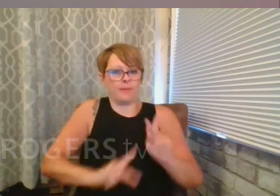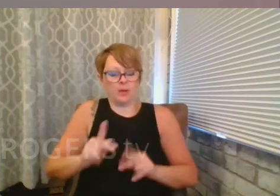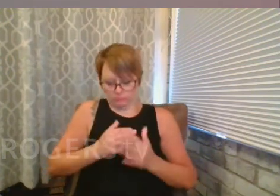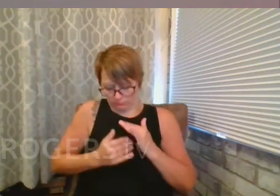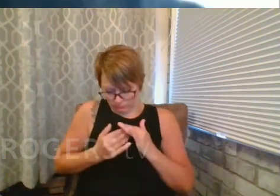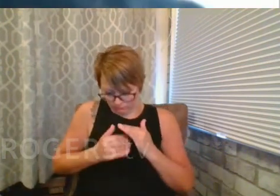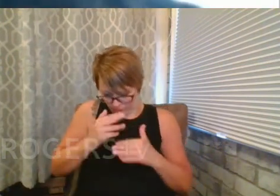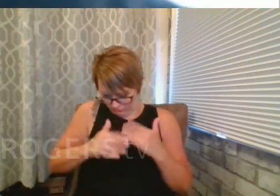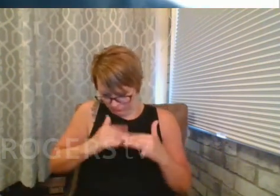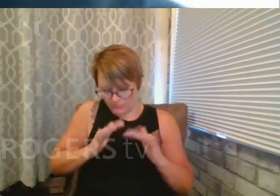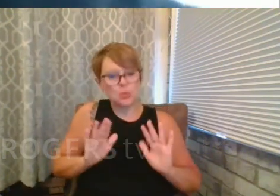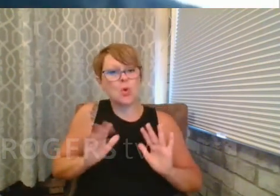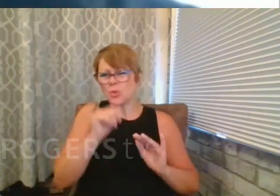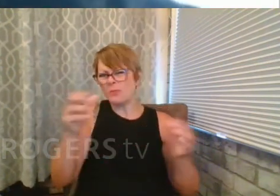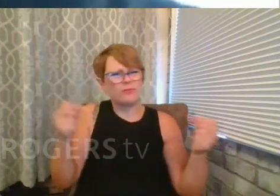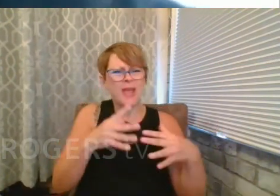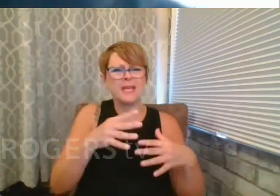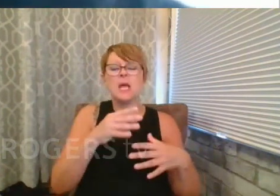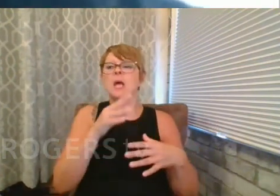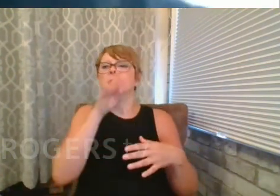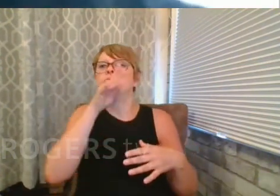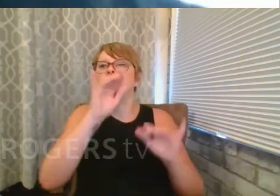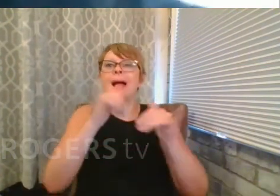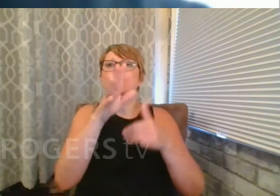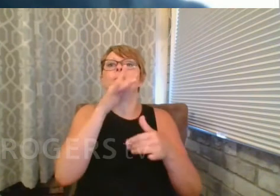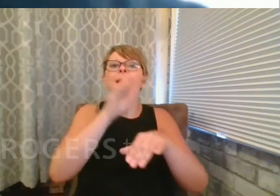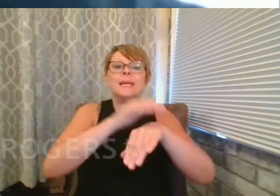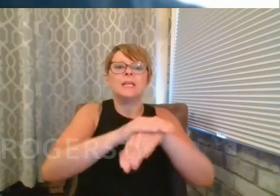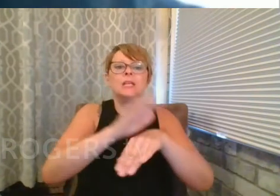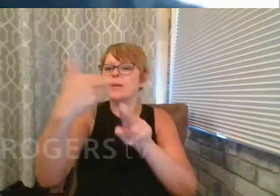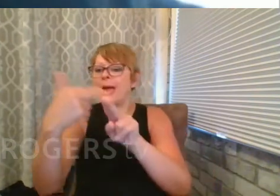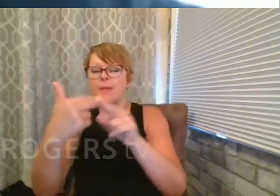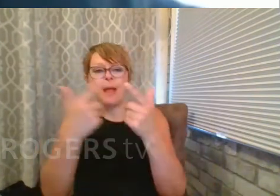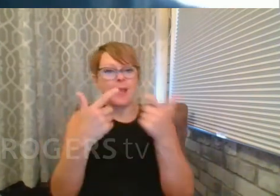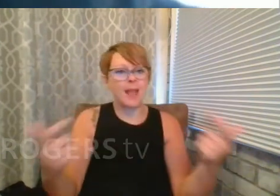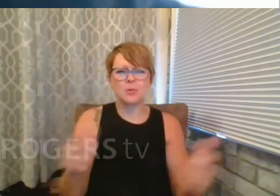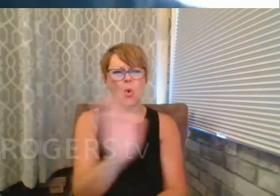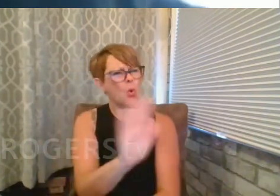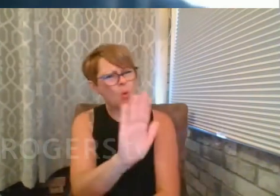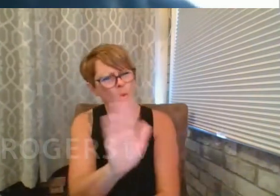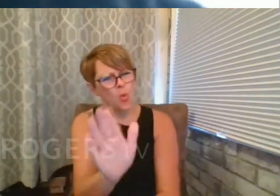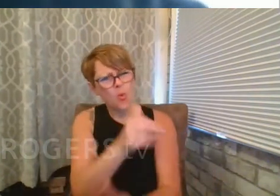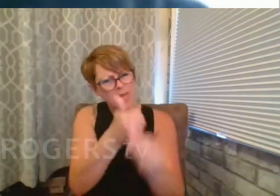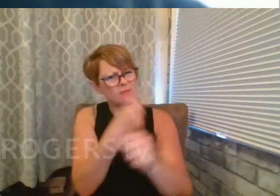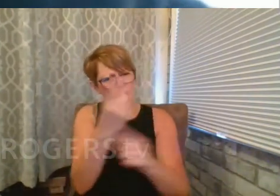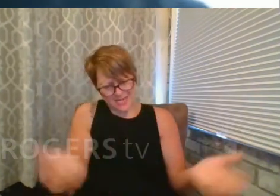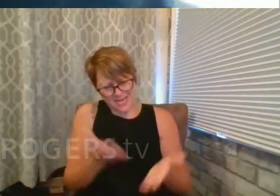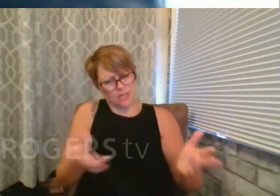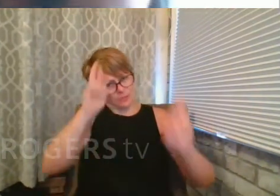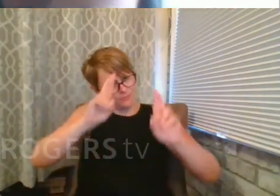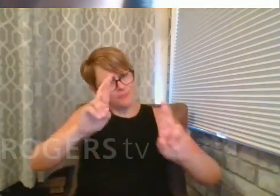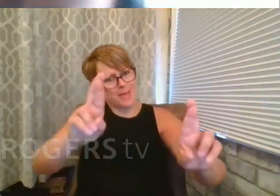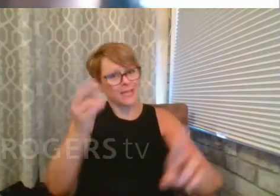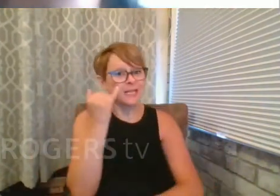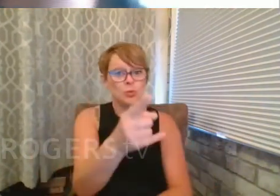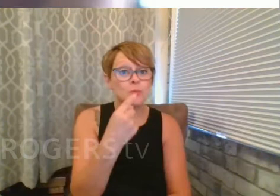your language, your pronunciation, your name. Everybody is respectful here. So if you say that, okay, this is the